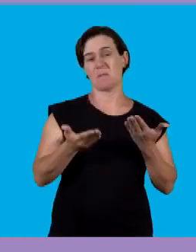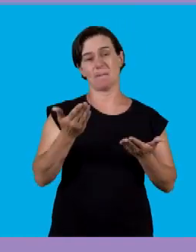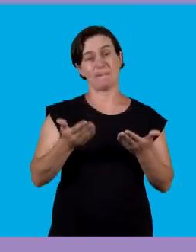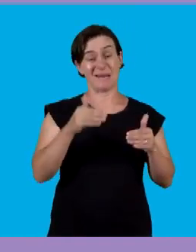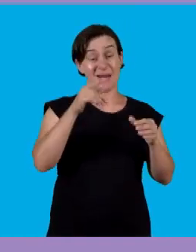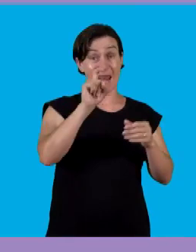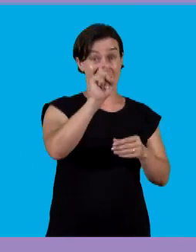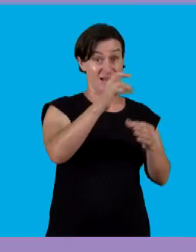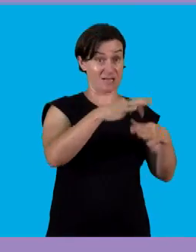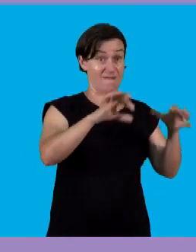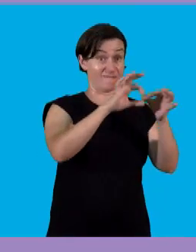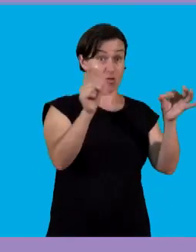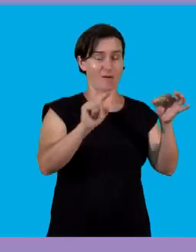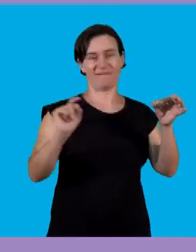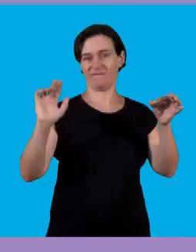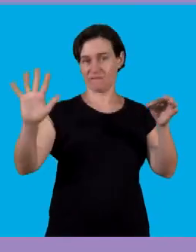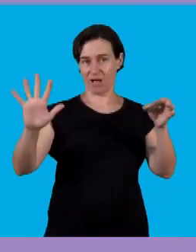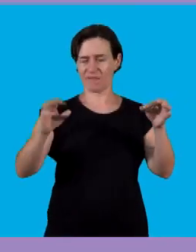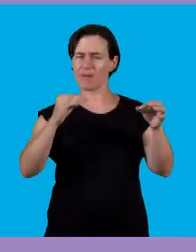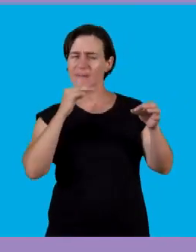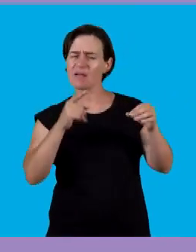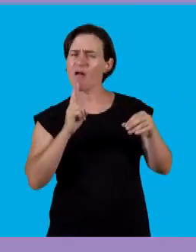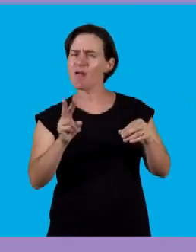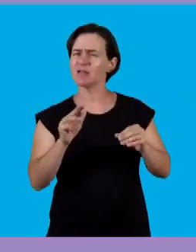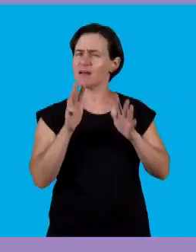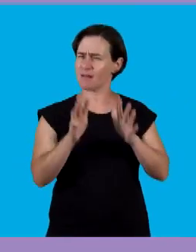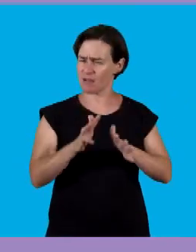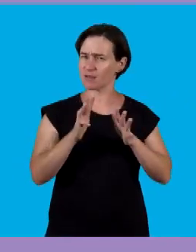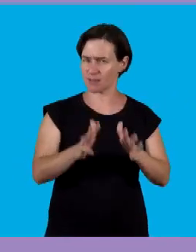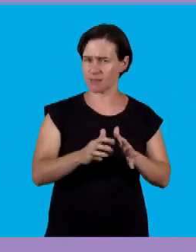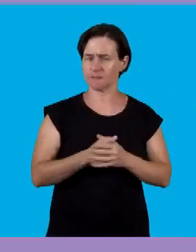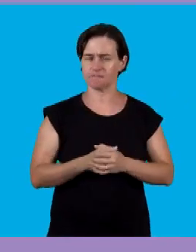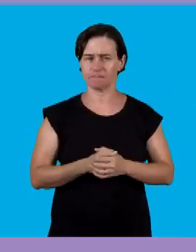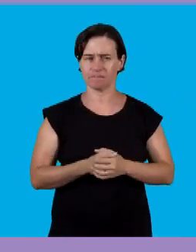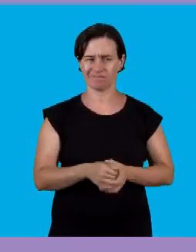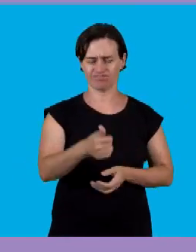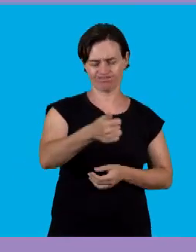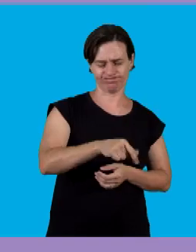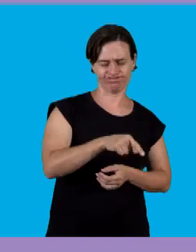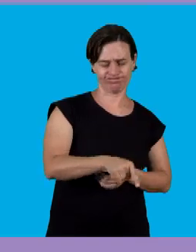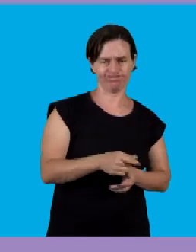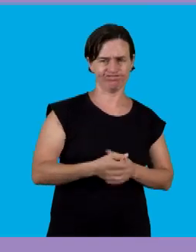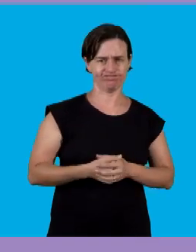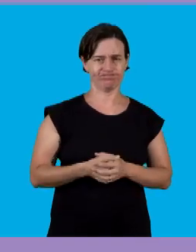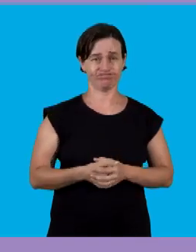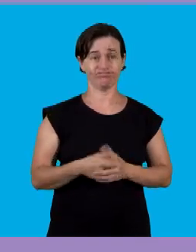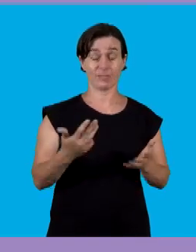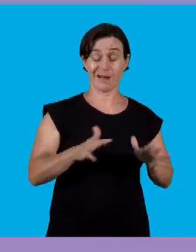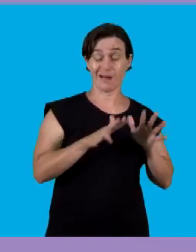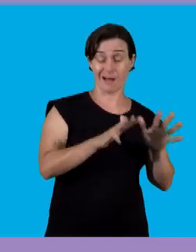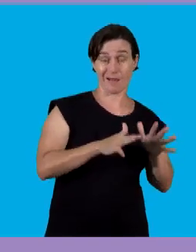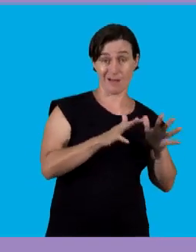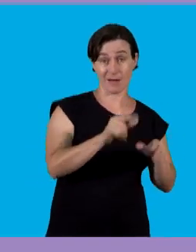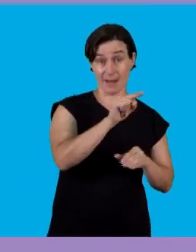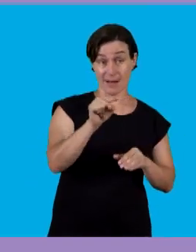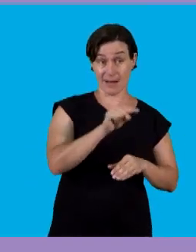the input value of 5, which gave us an output value of 19. So we know that we are going to